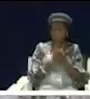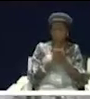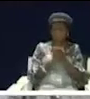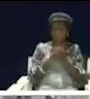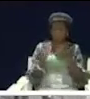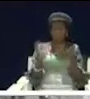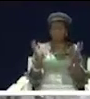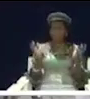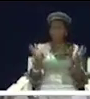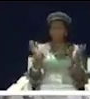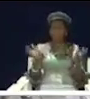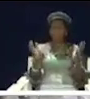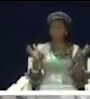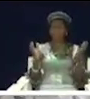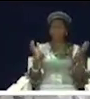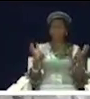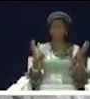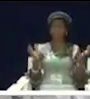Thank you, Father.